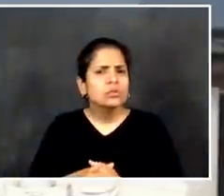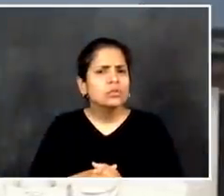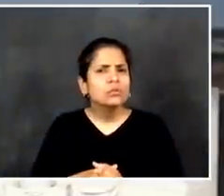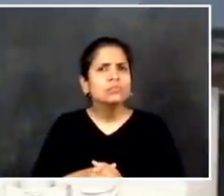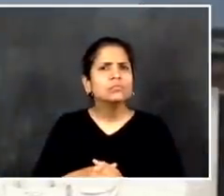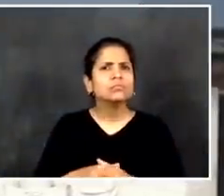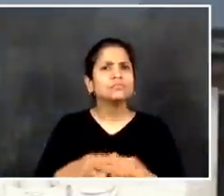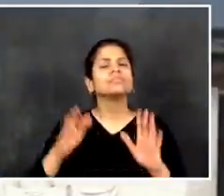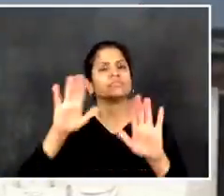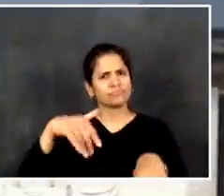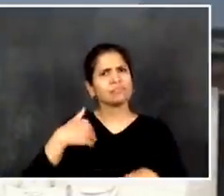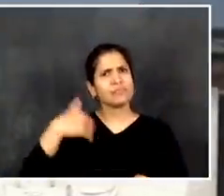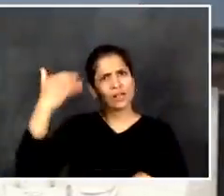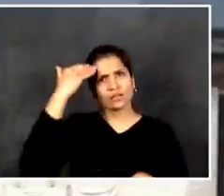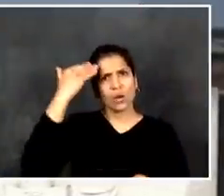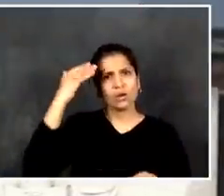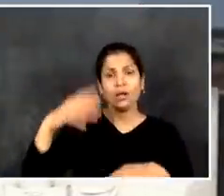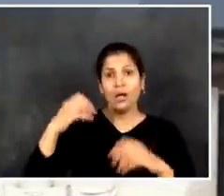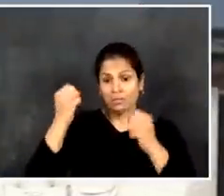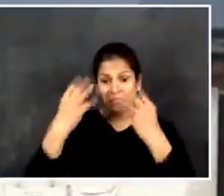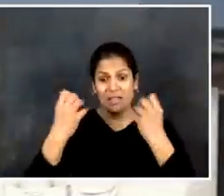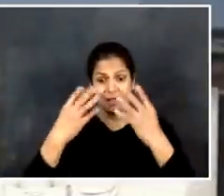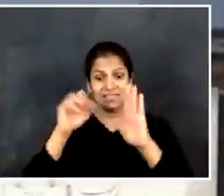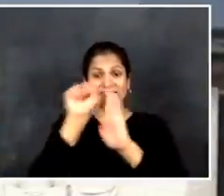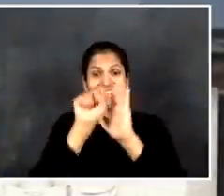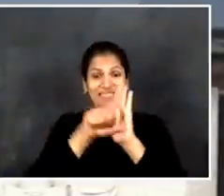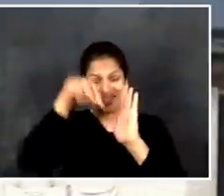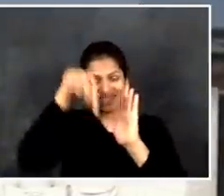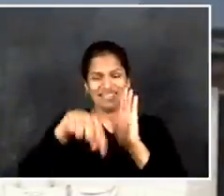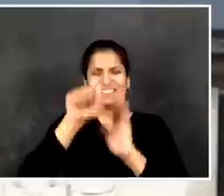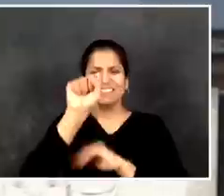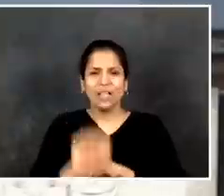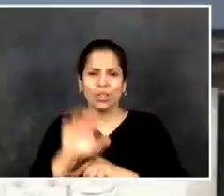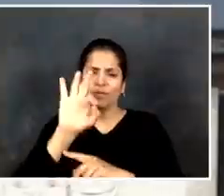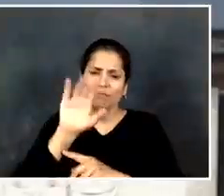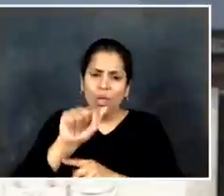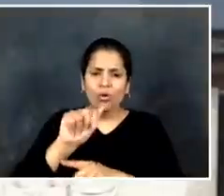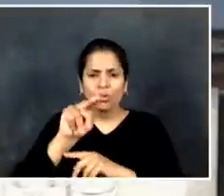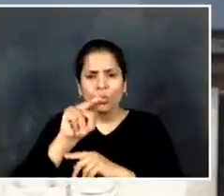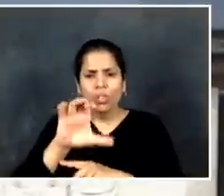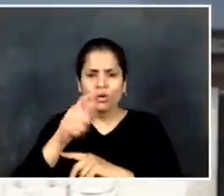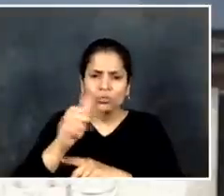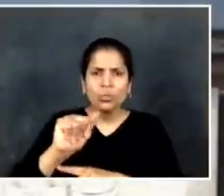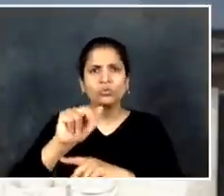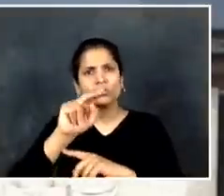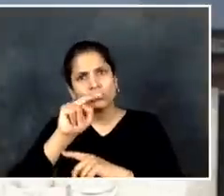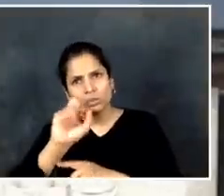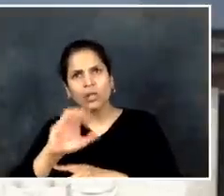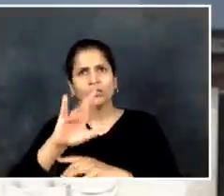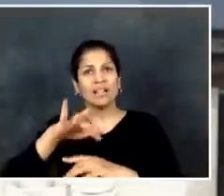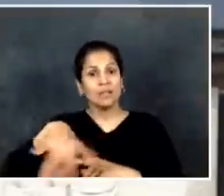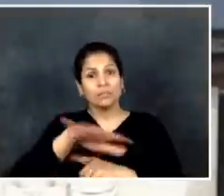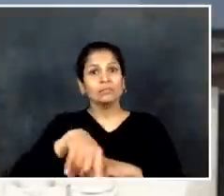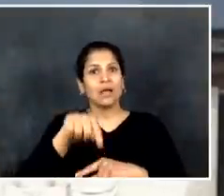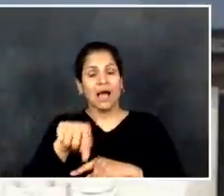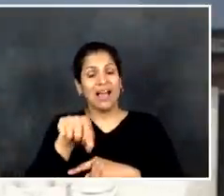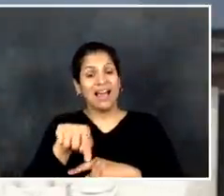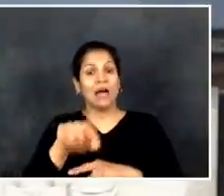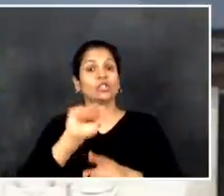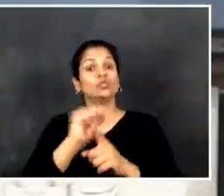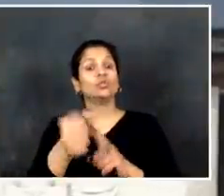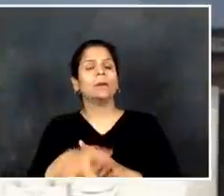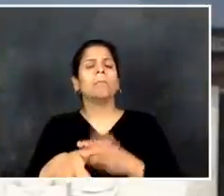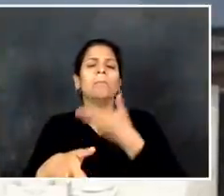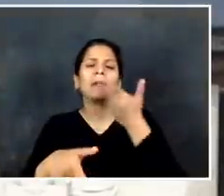can trace them and contain them and keep the outbreak from reasserting. Any state or any city that is certain that that's what